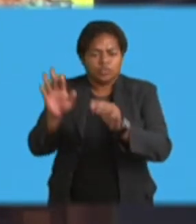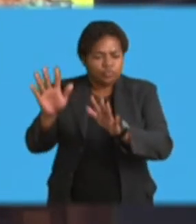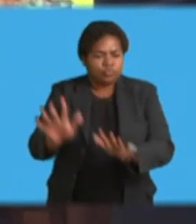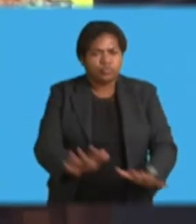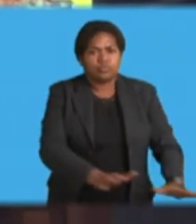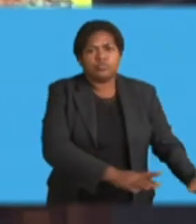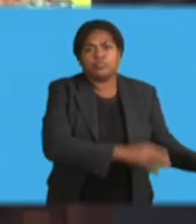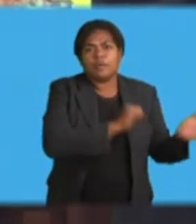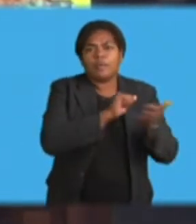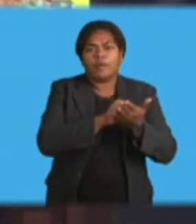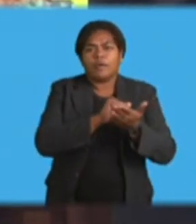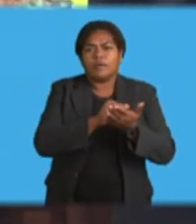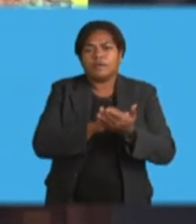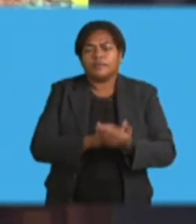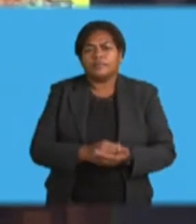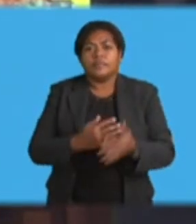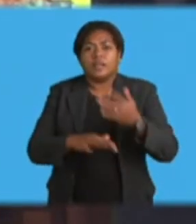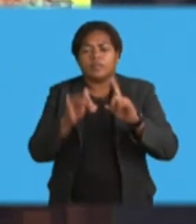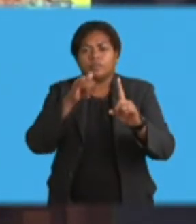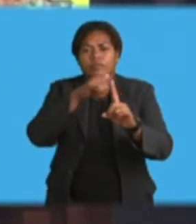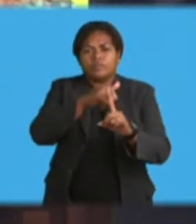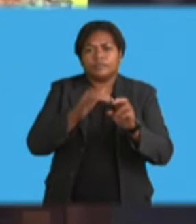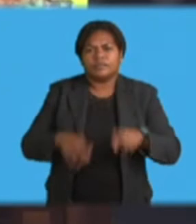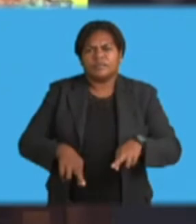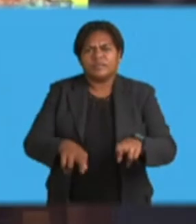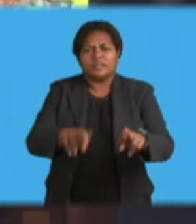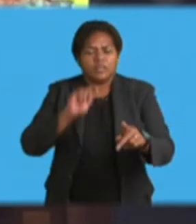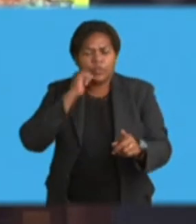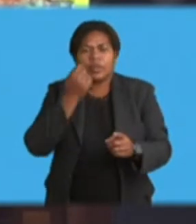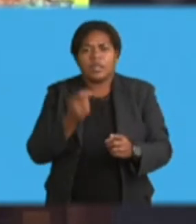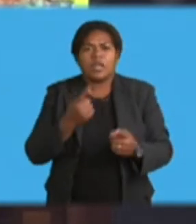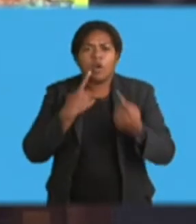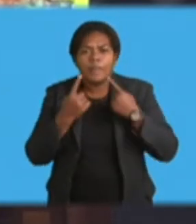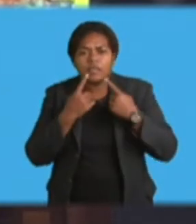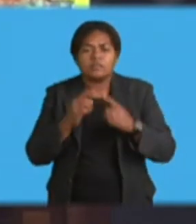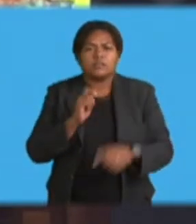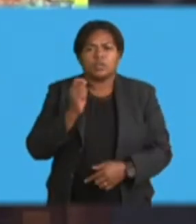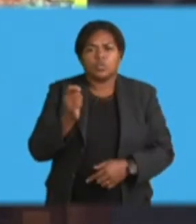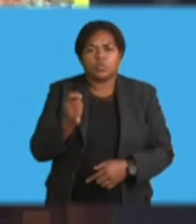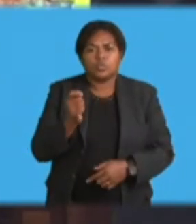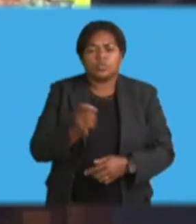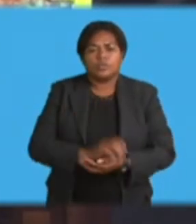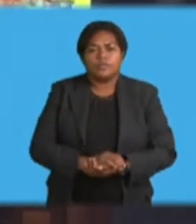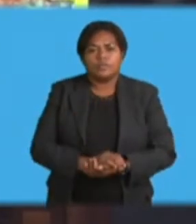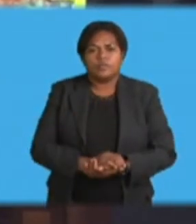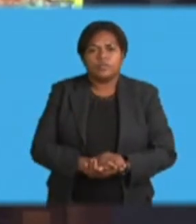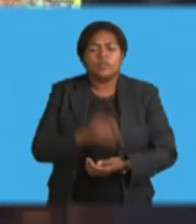Speaker, the 5th dam in Namosi River will commence soon. We've done all the construction, the